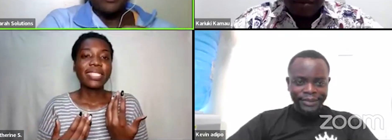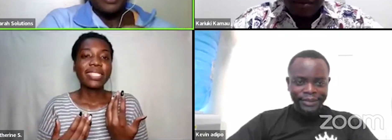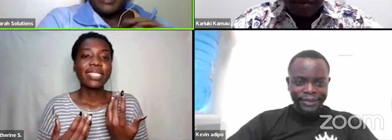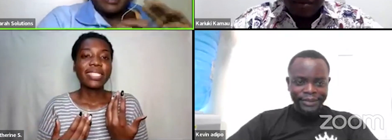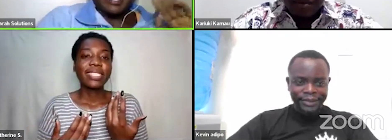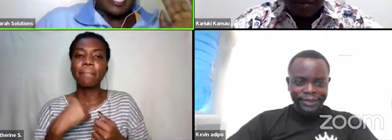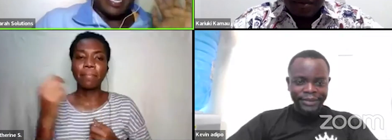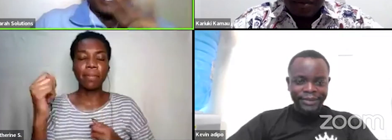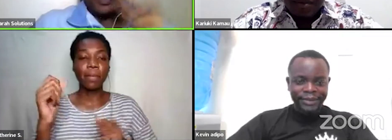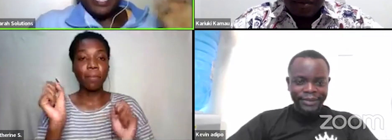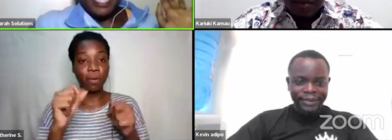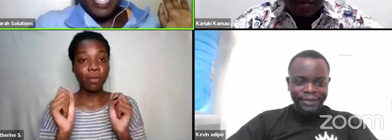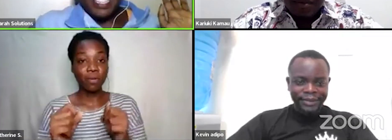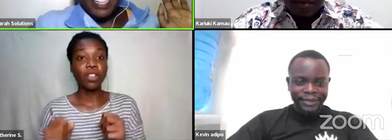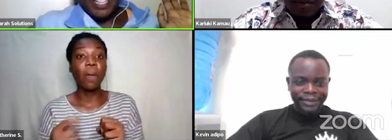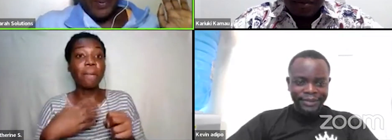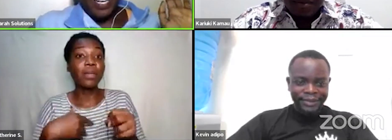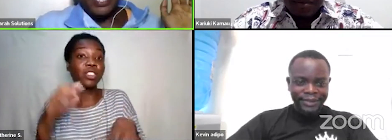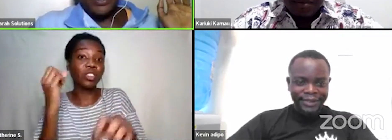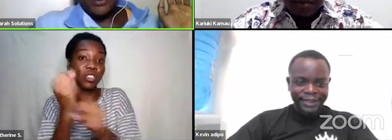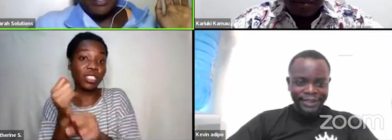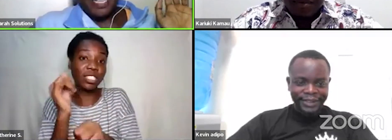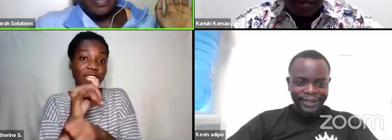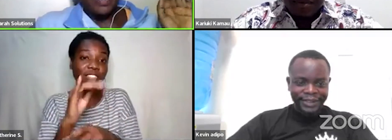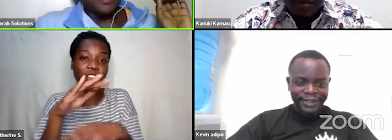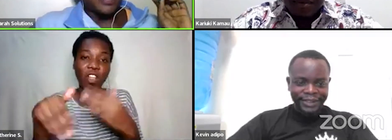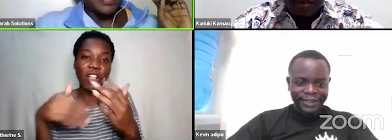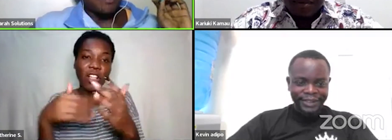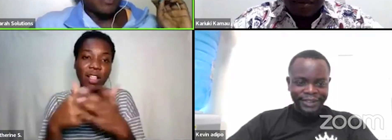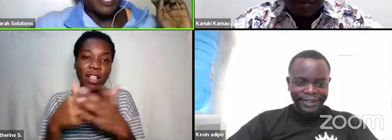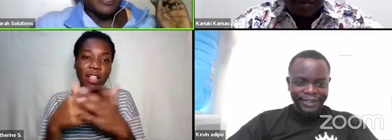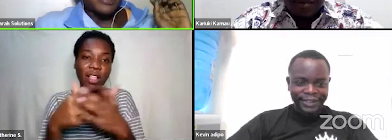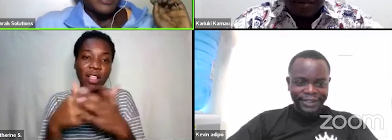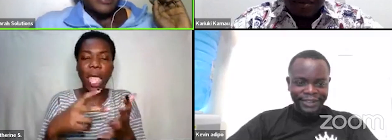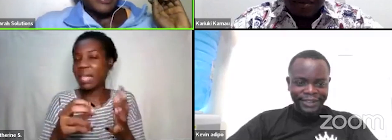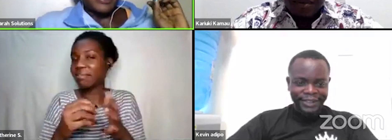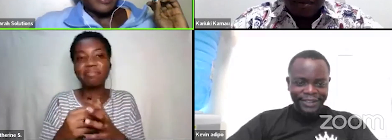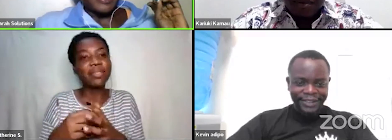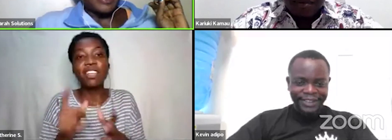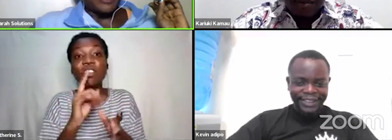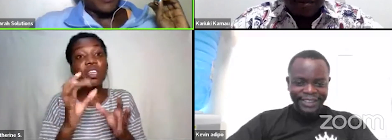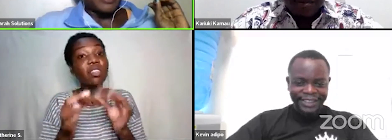off the cuff. I wasn't reading anywhere. So if I have left any brand,